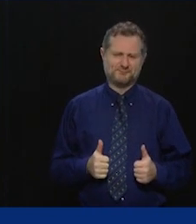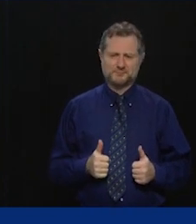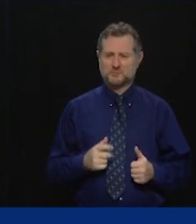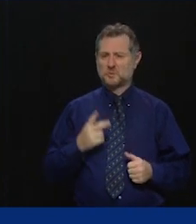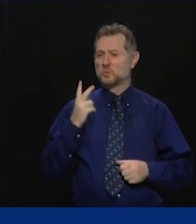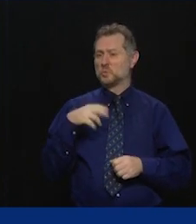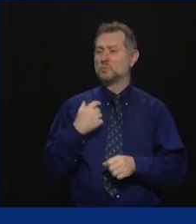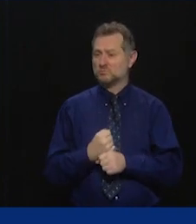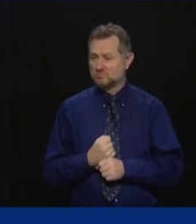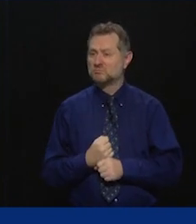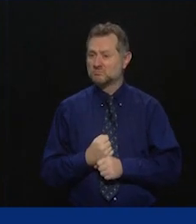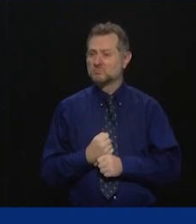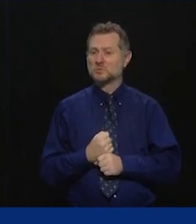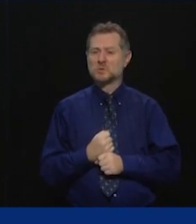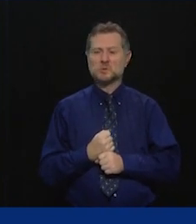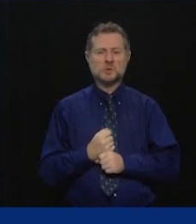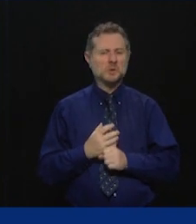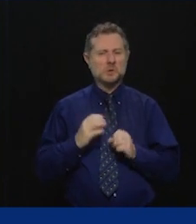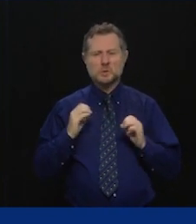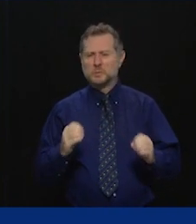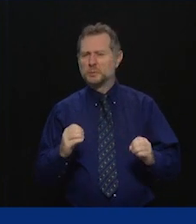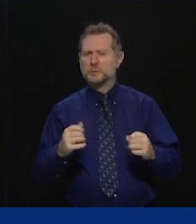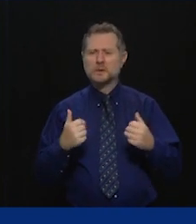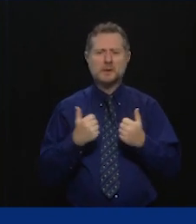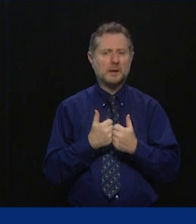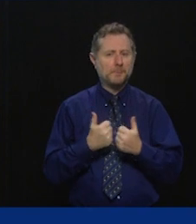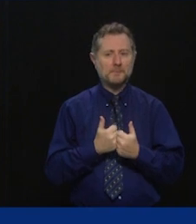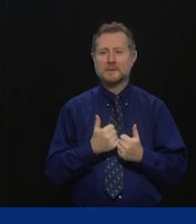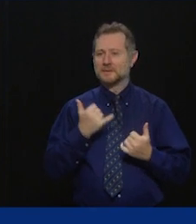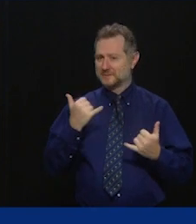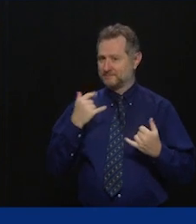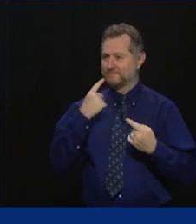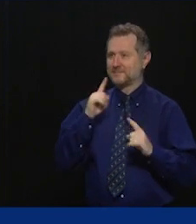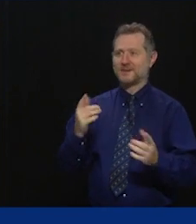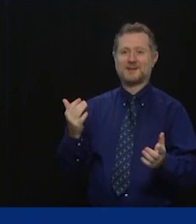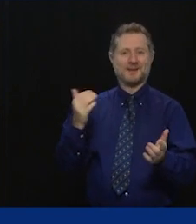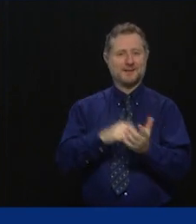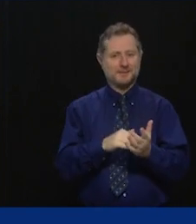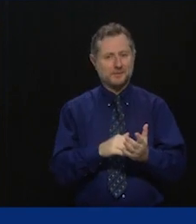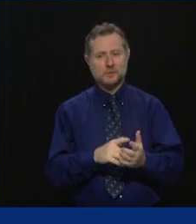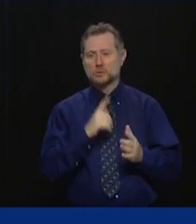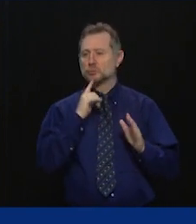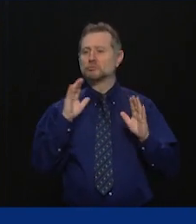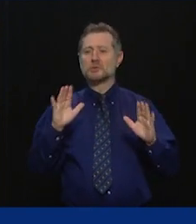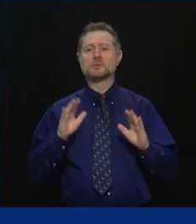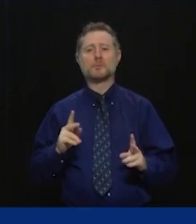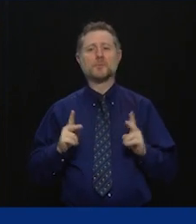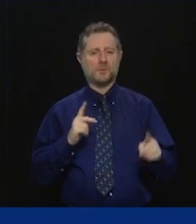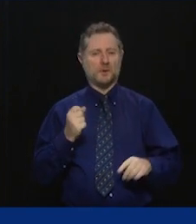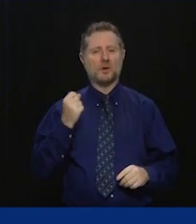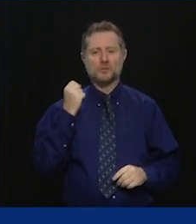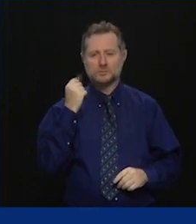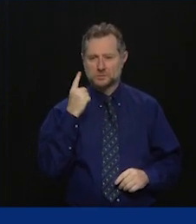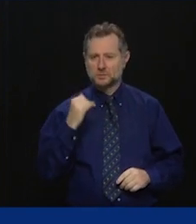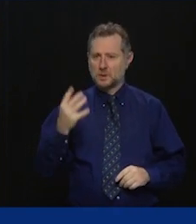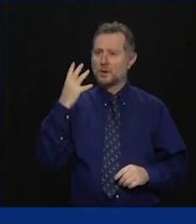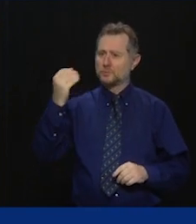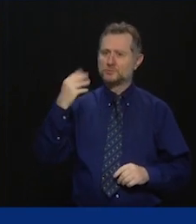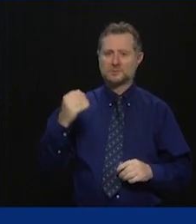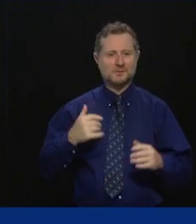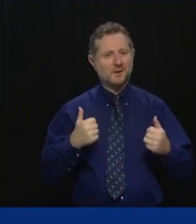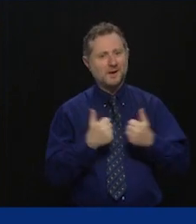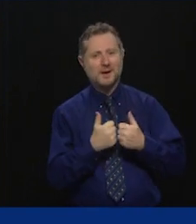game this past week. And hopefully people understand, it's an outdoor game when indoor things happen, to get